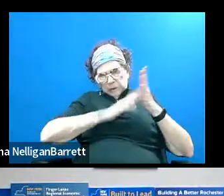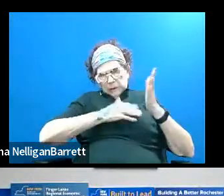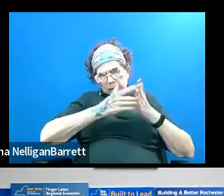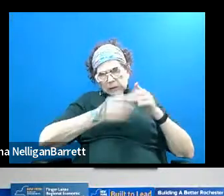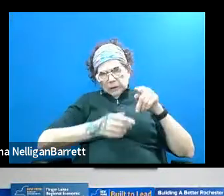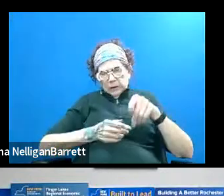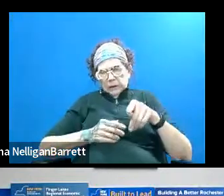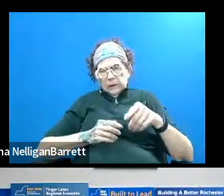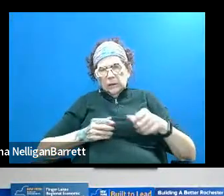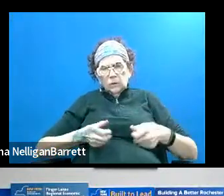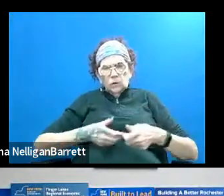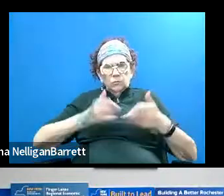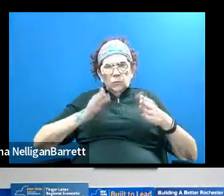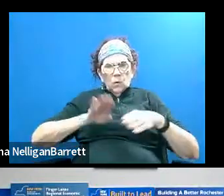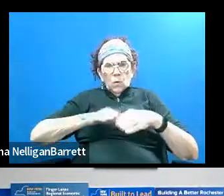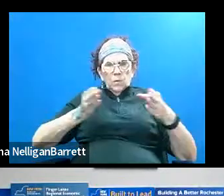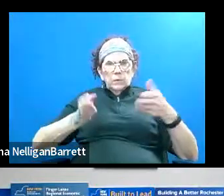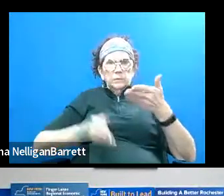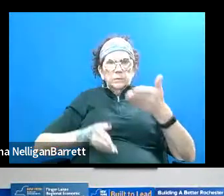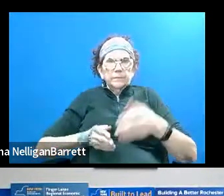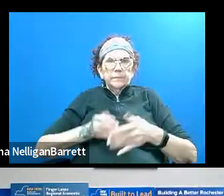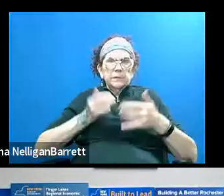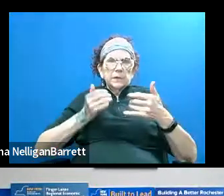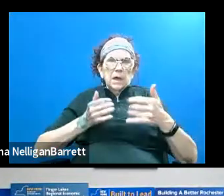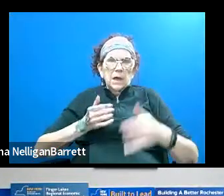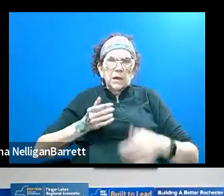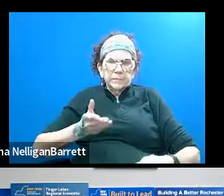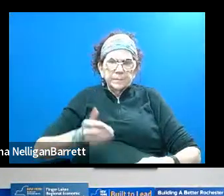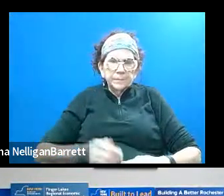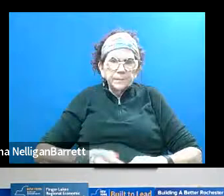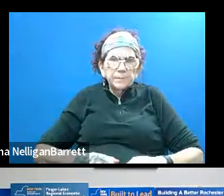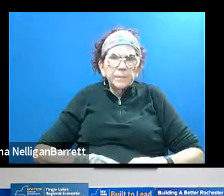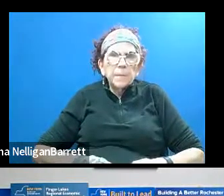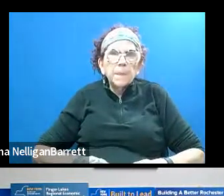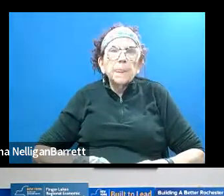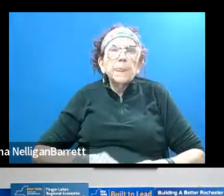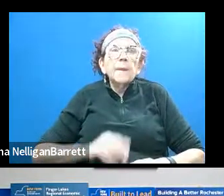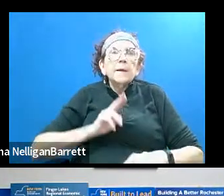and get back to a regular Zoom screen.